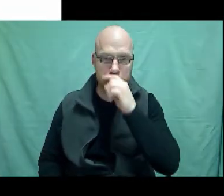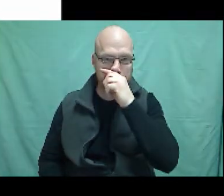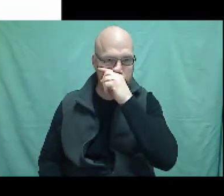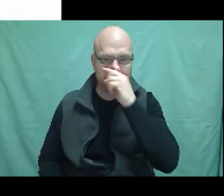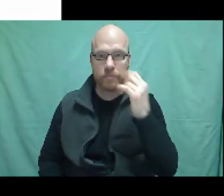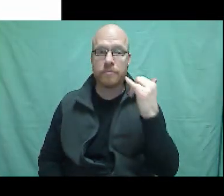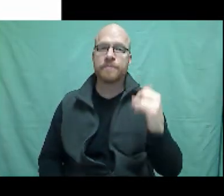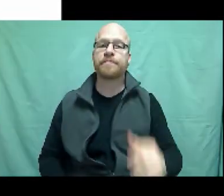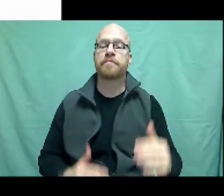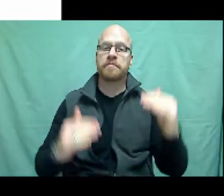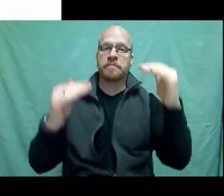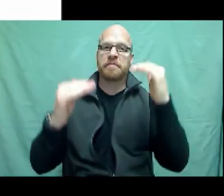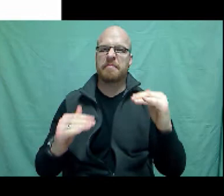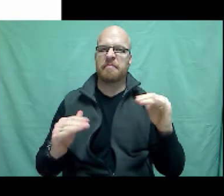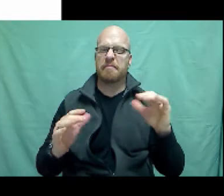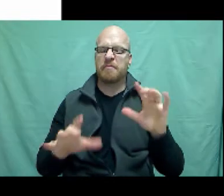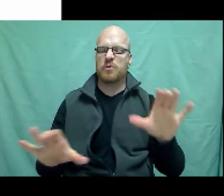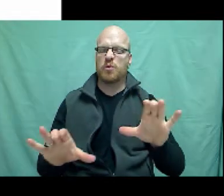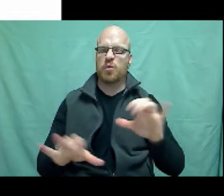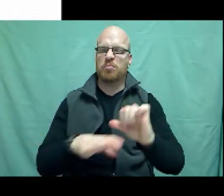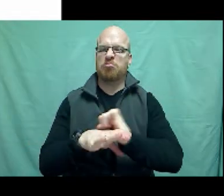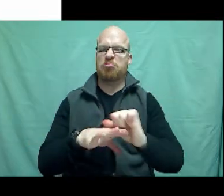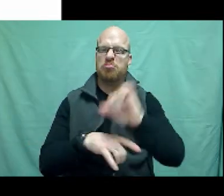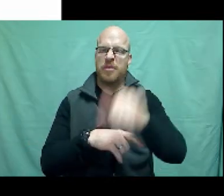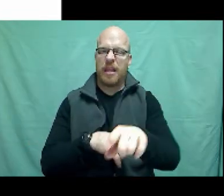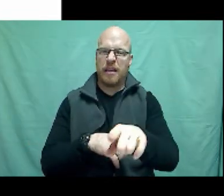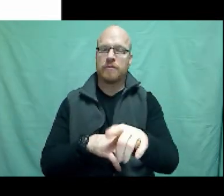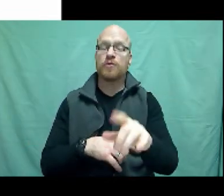It's illegal. It's against the rules. The math cops will come get you.